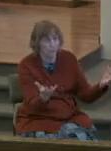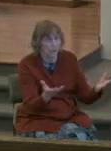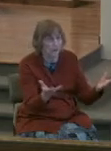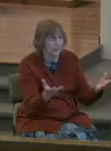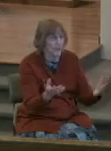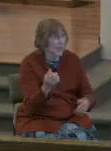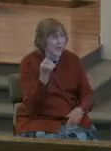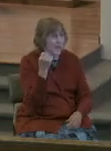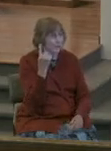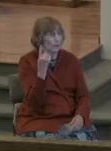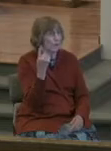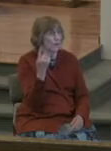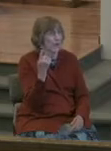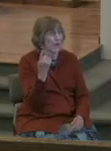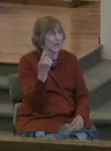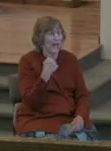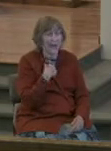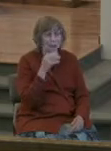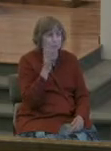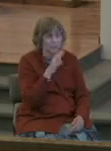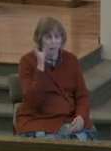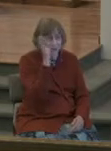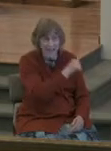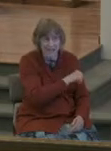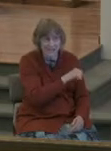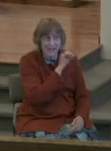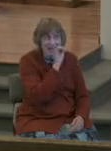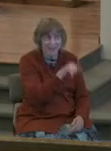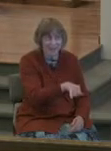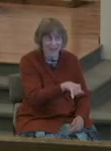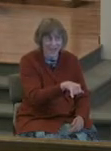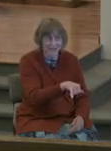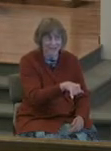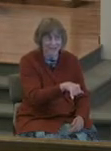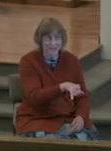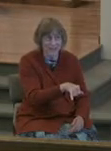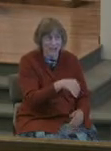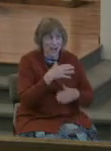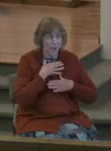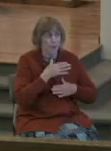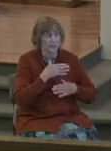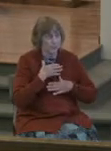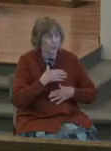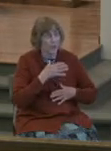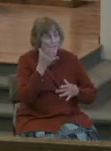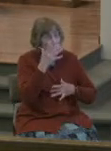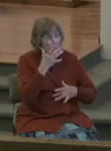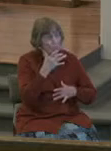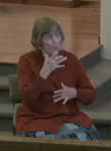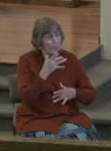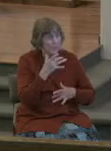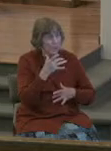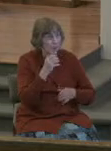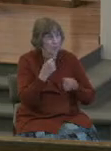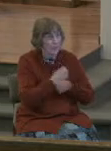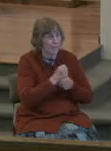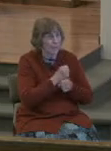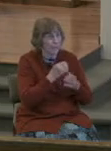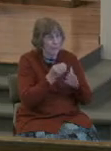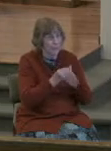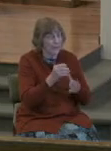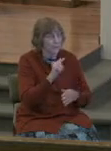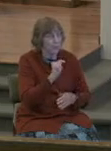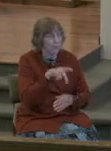don't understand. I would have never guessed that a respiratory illness would cause people to go out and take toilet paper off the shelves